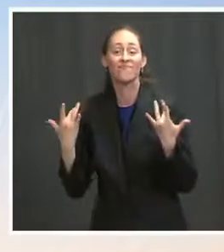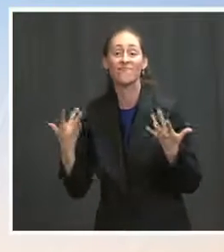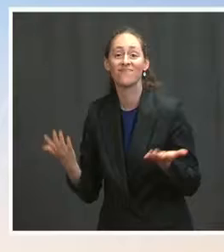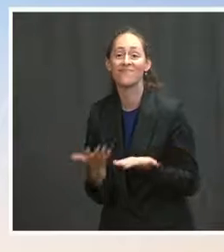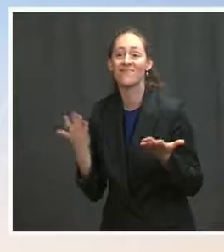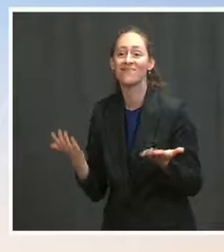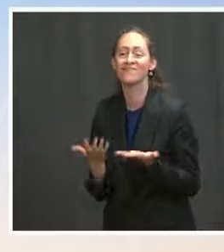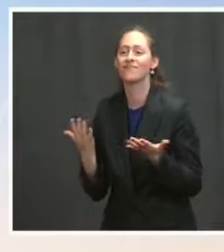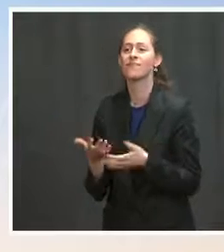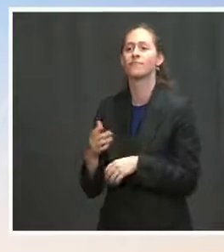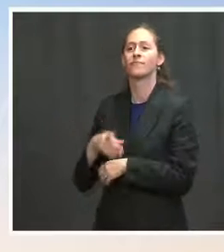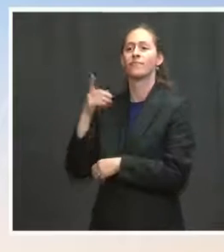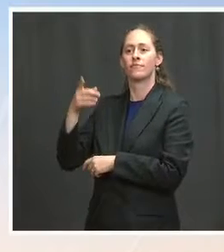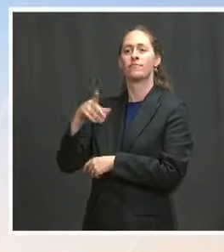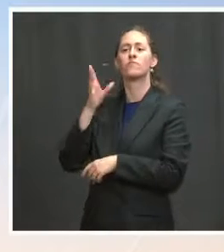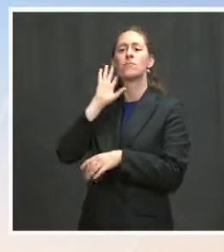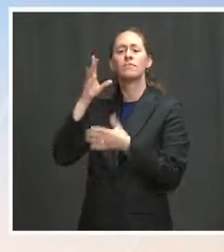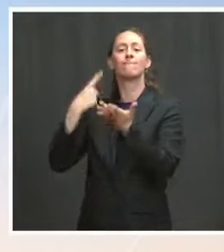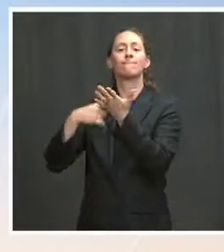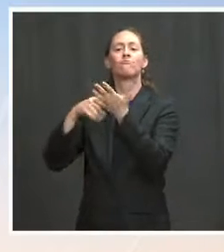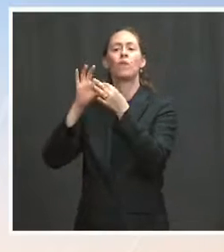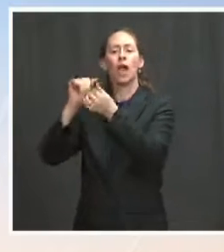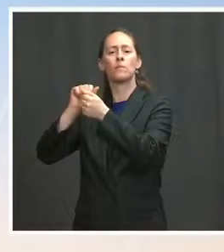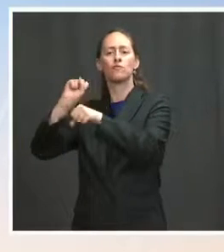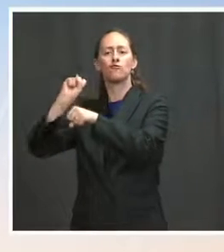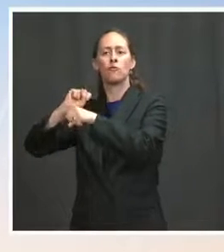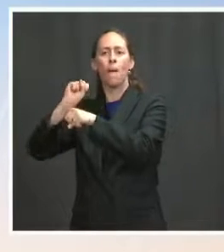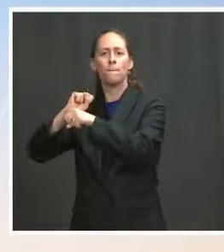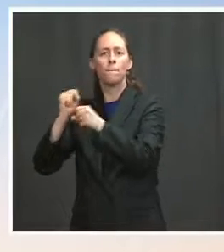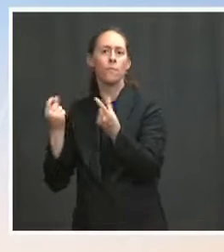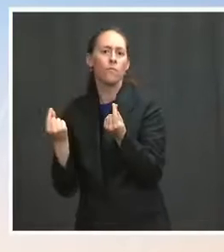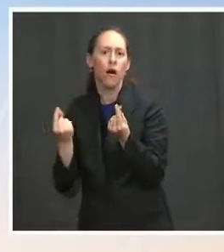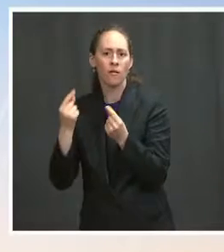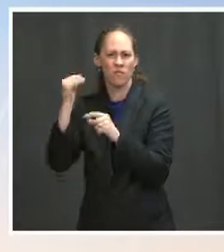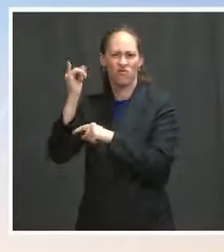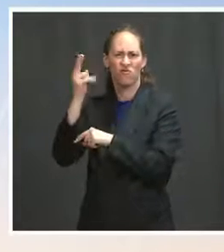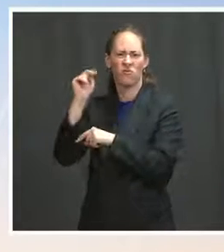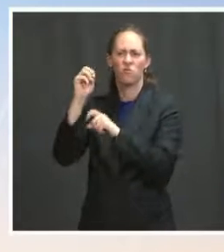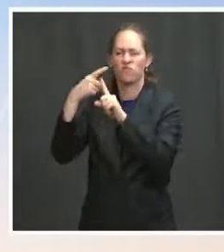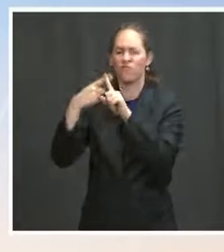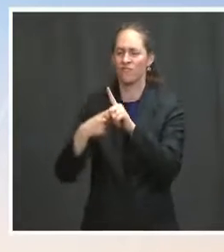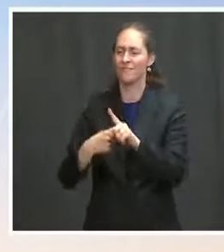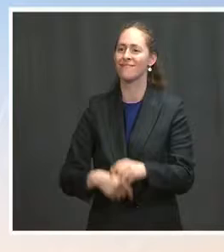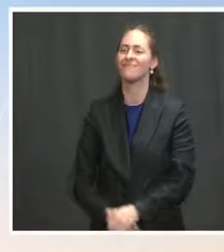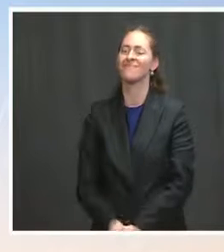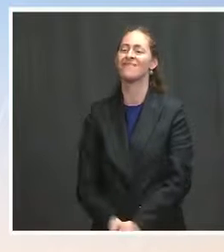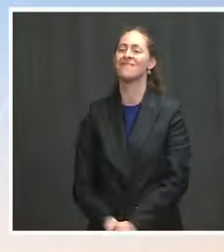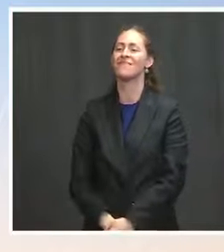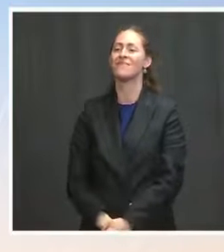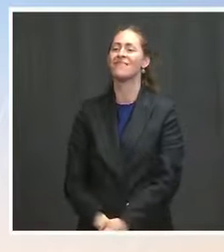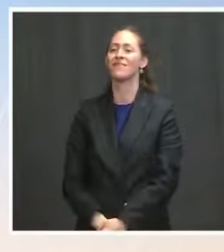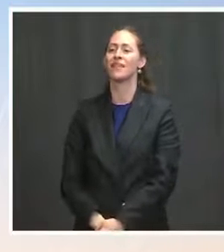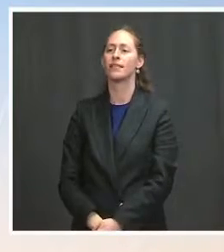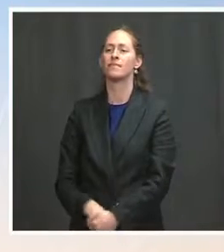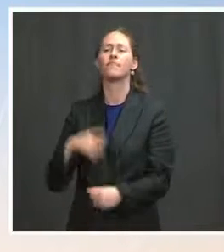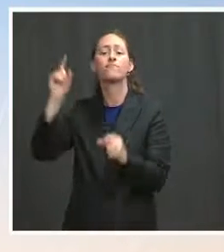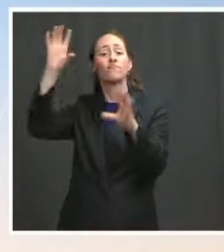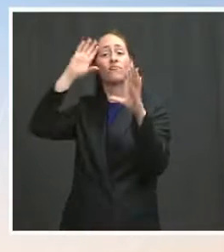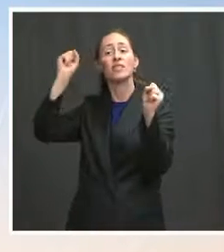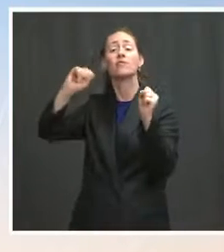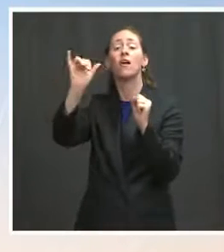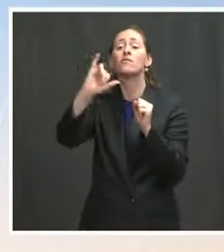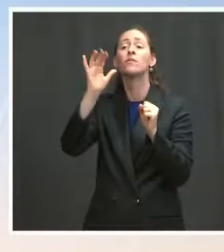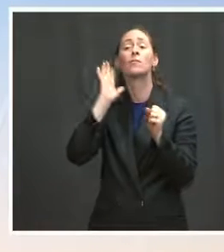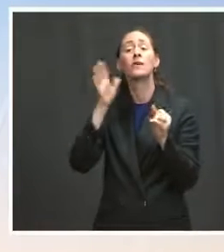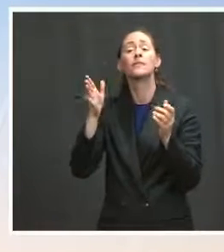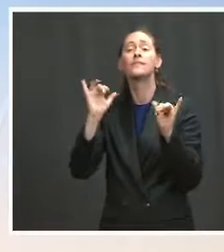report. Next week, even while all of this is going on, a busy week, the President will also continue to work and engage closely with members of